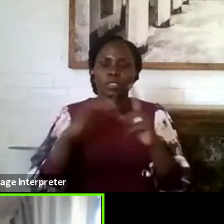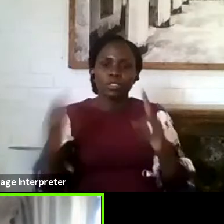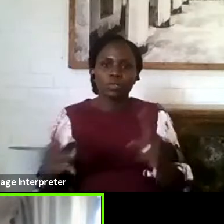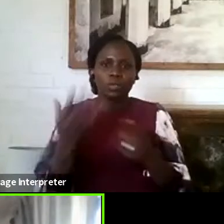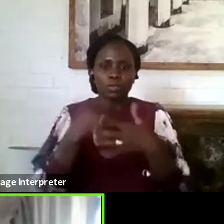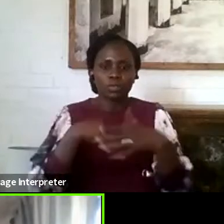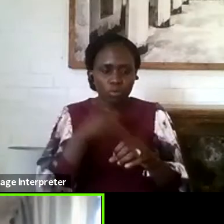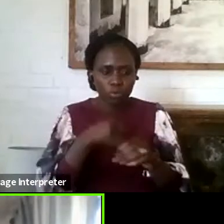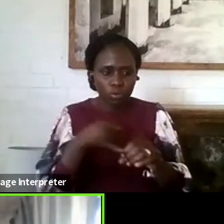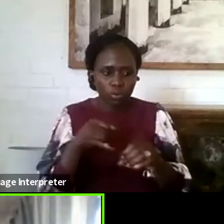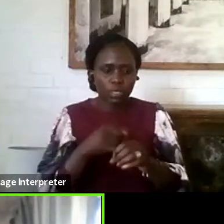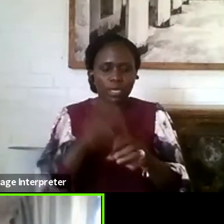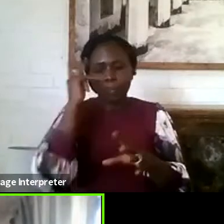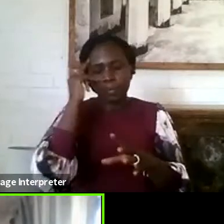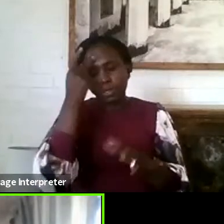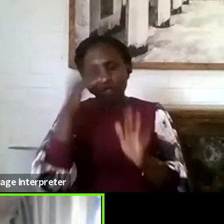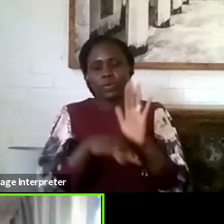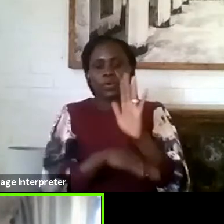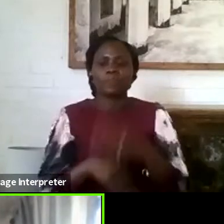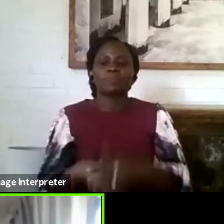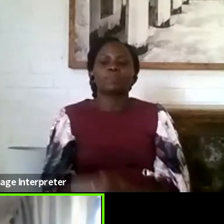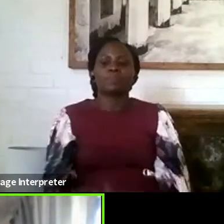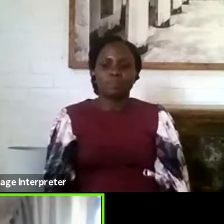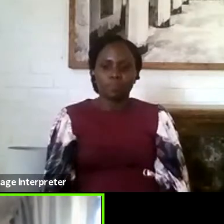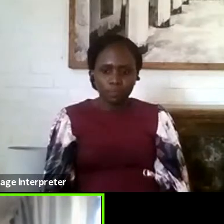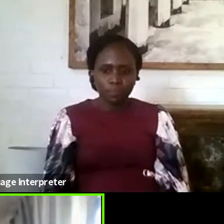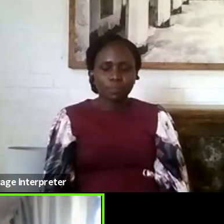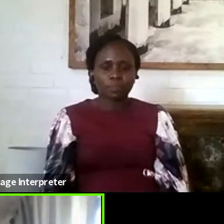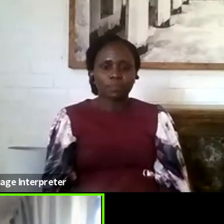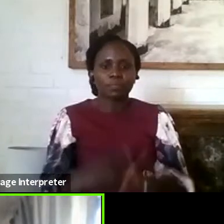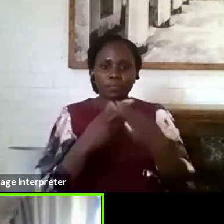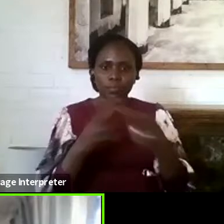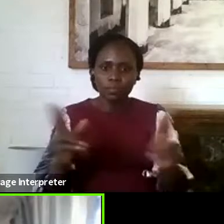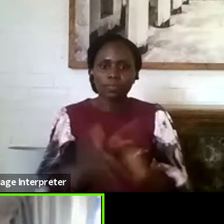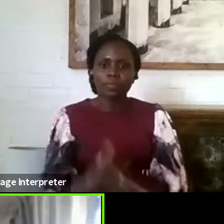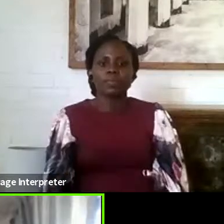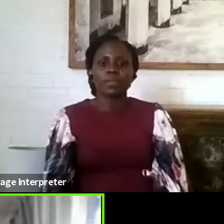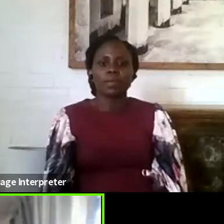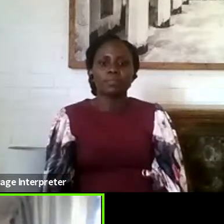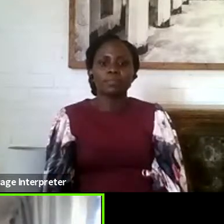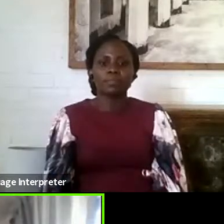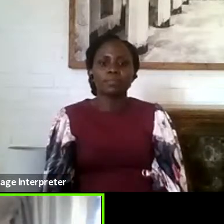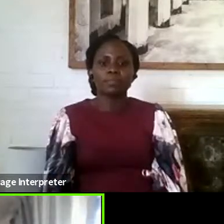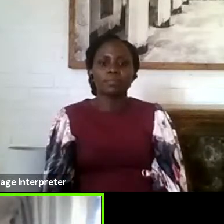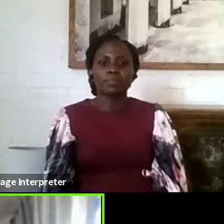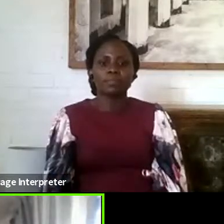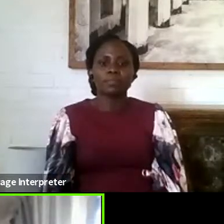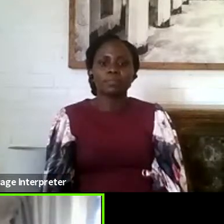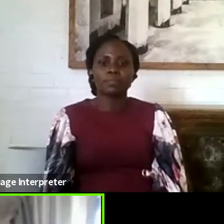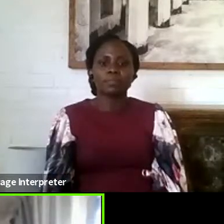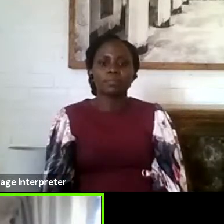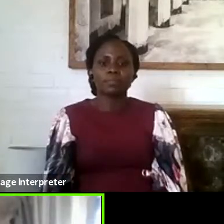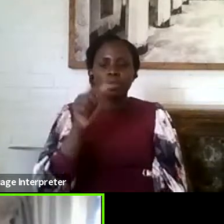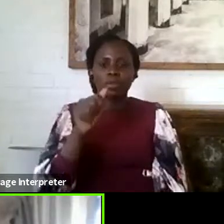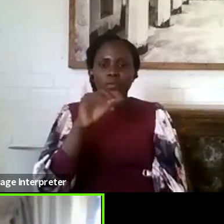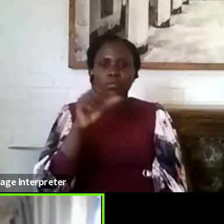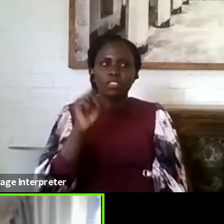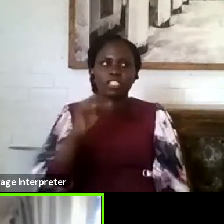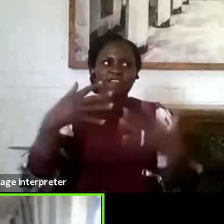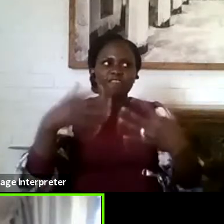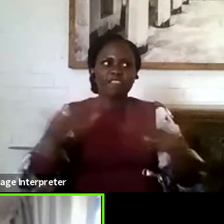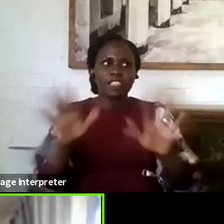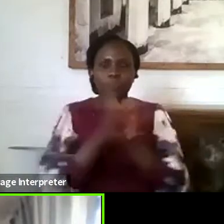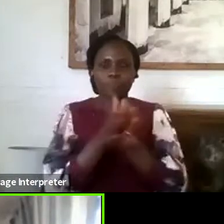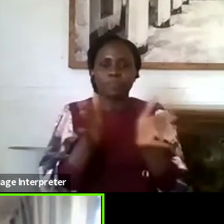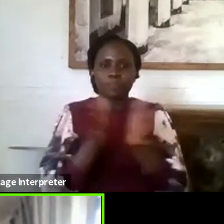programs. So getting right into it. Blaise has told you everything that you need to know about digital identity. And now you know